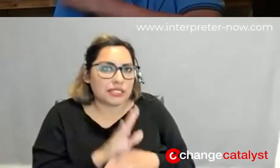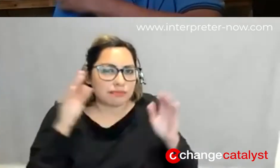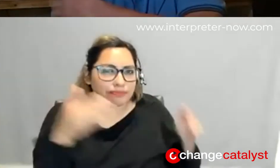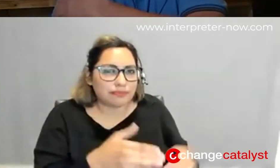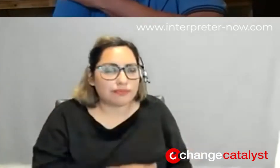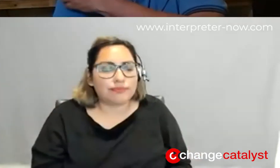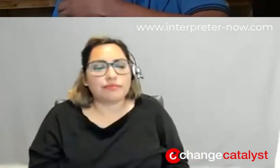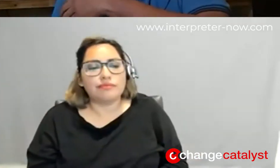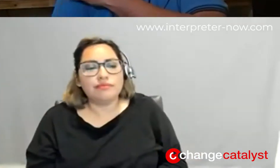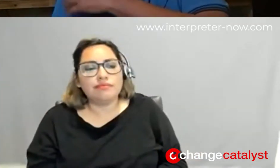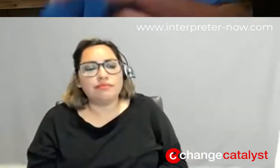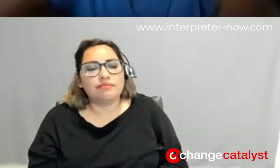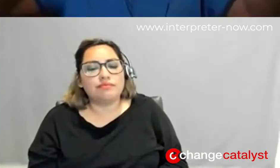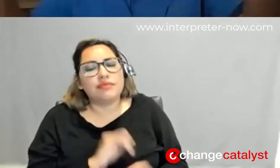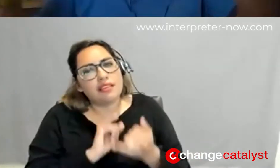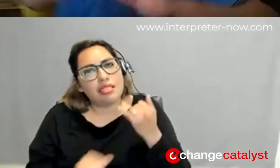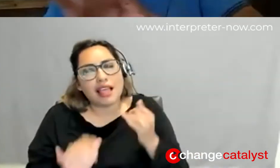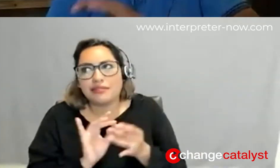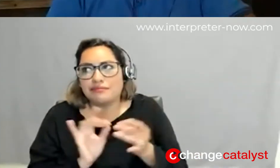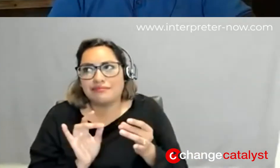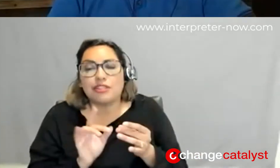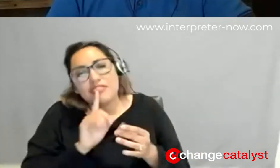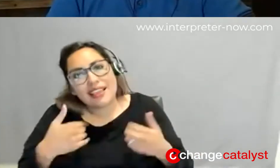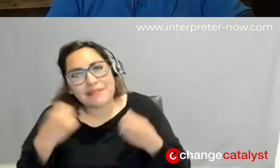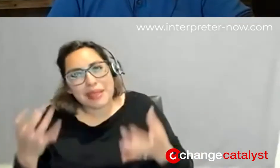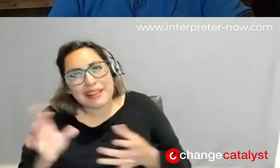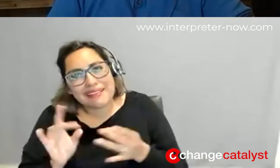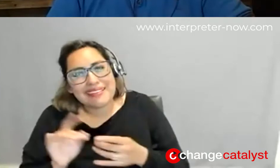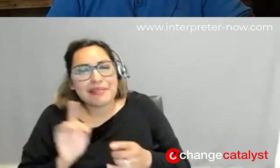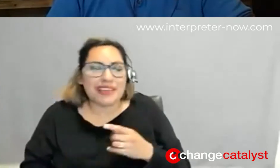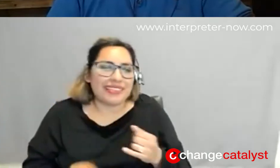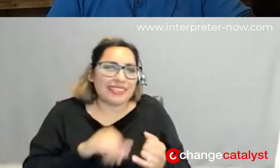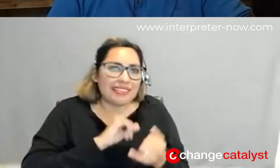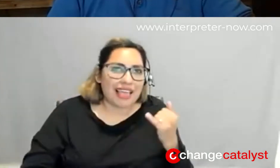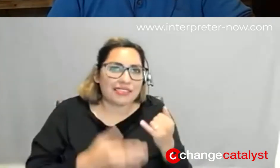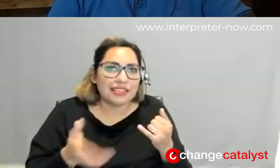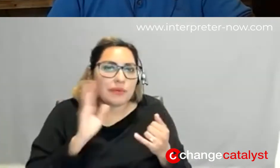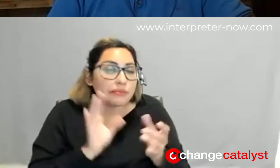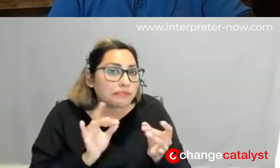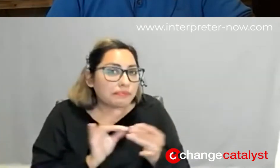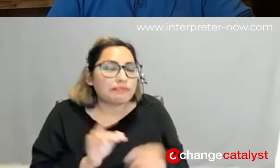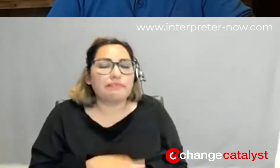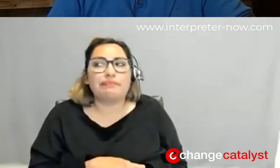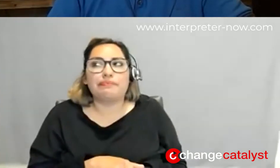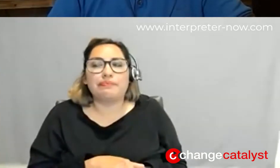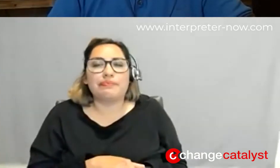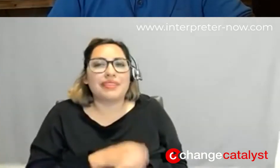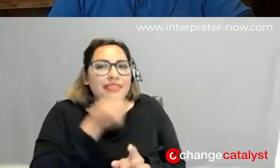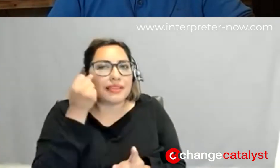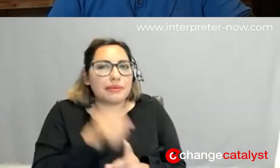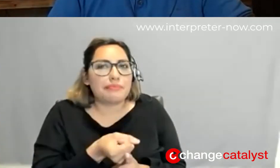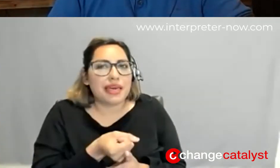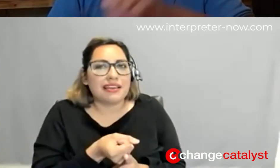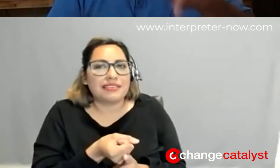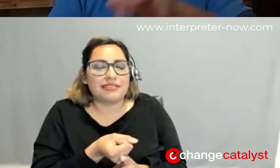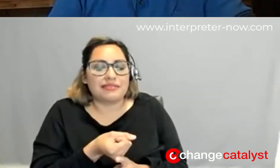the last thing, and there's so many things, but the last thing I'll mention is the effect it had on me